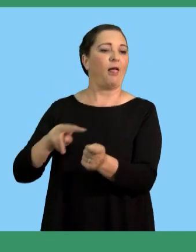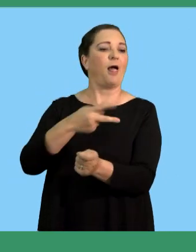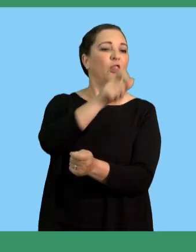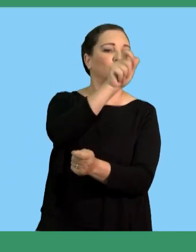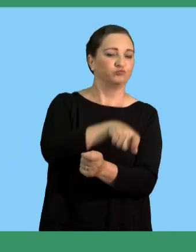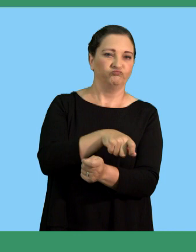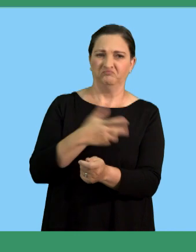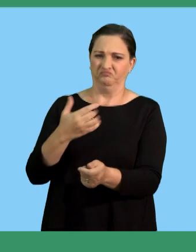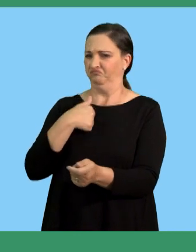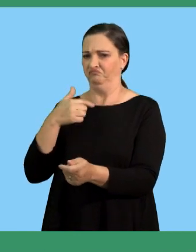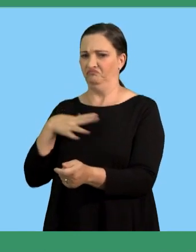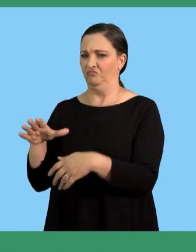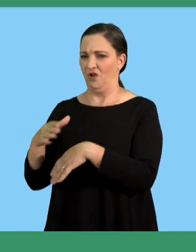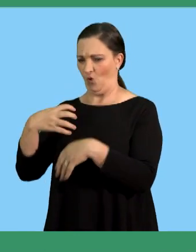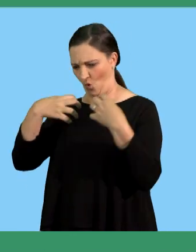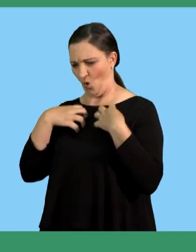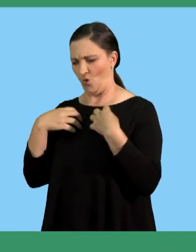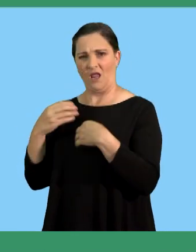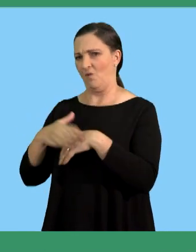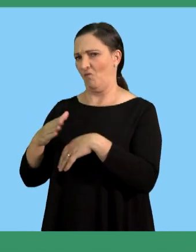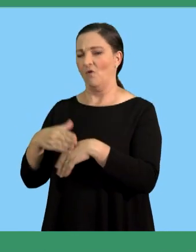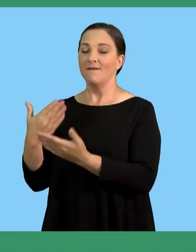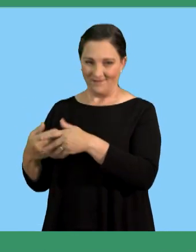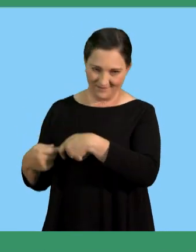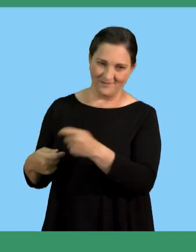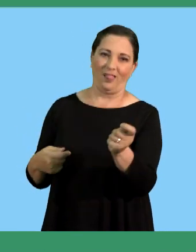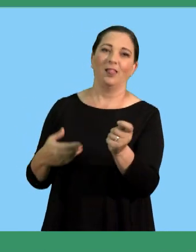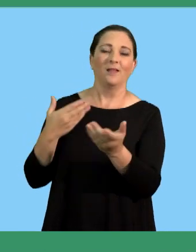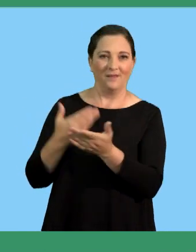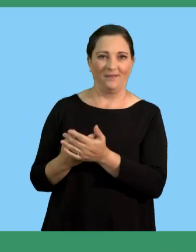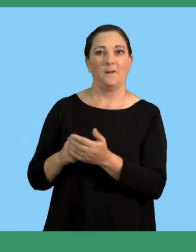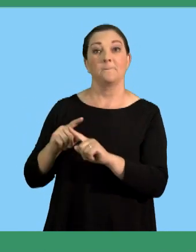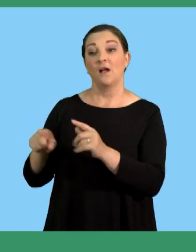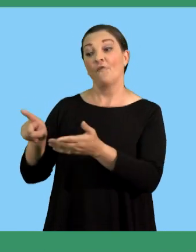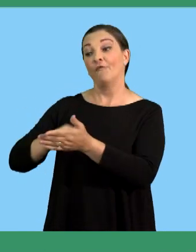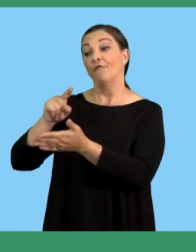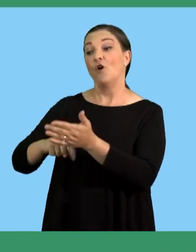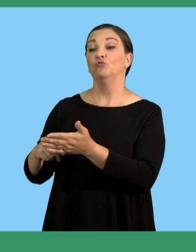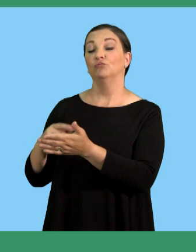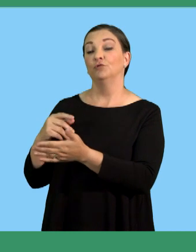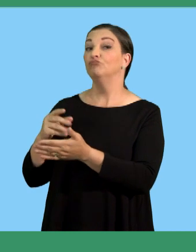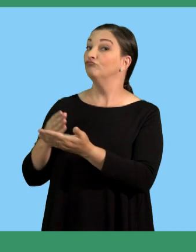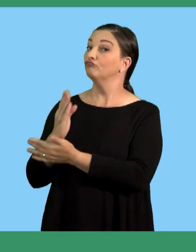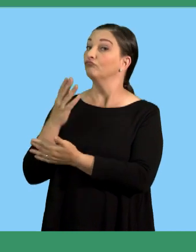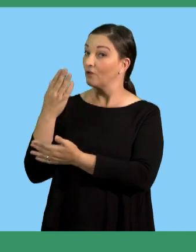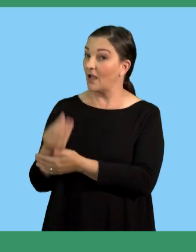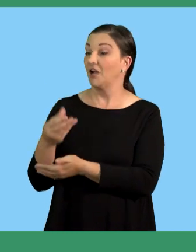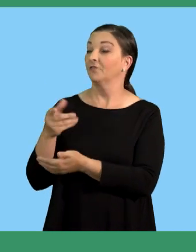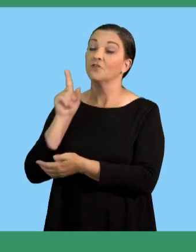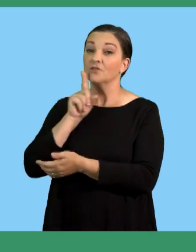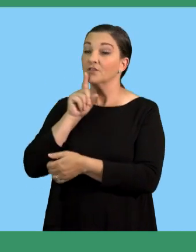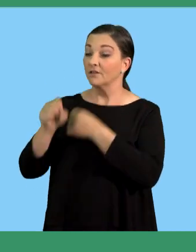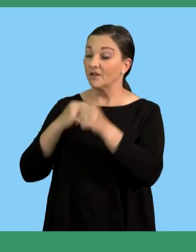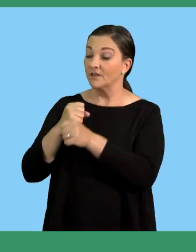they no longer want to be the owner of that particular company. Shareholders have the voting rights at an annual general meeting, meaning they